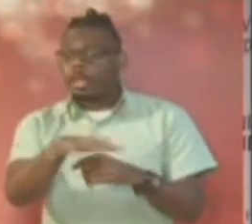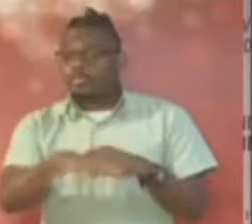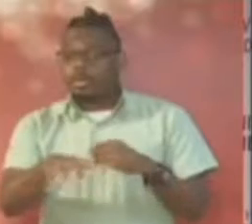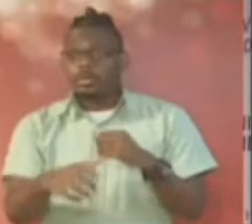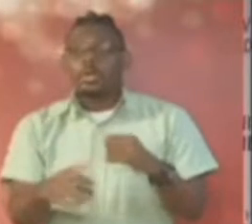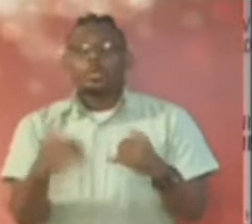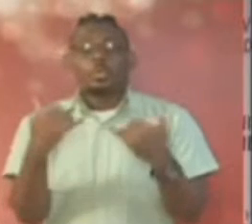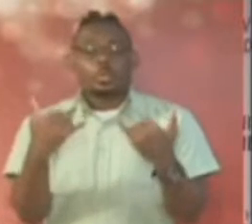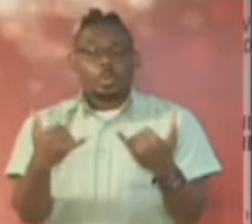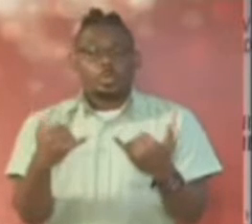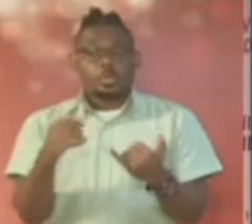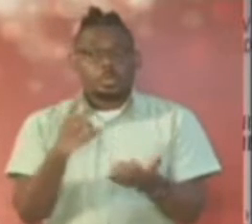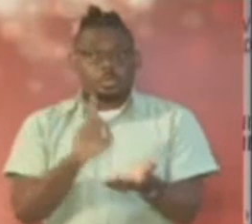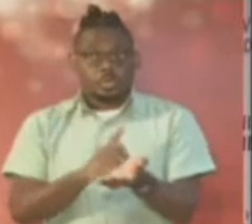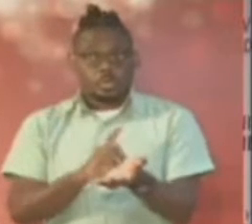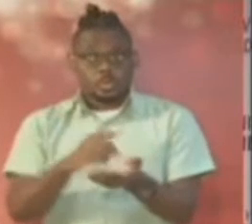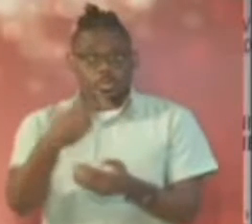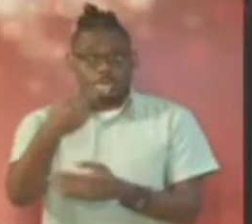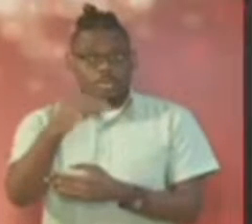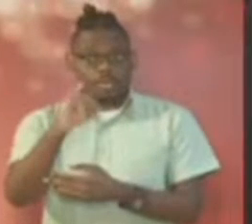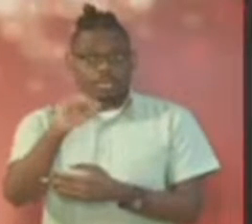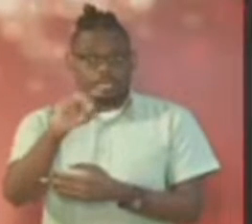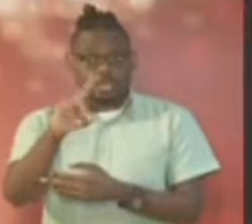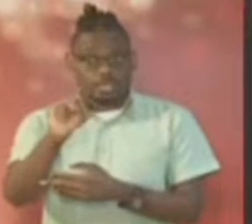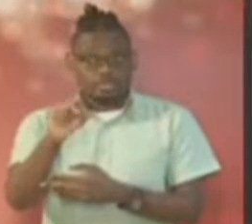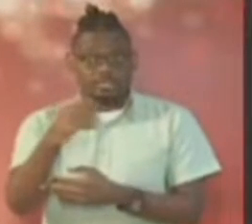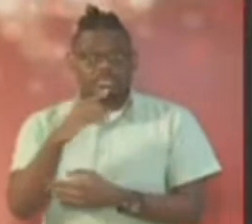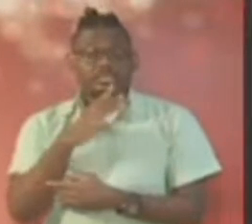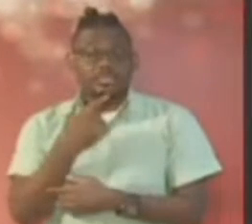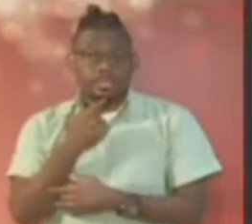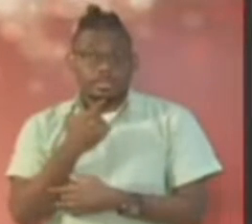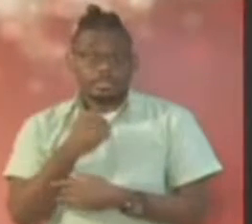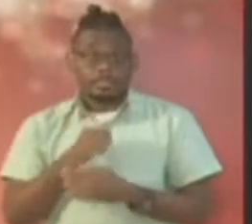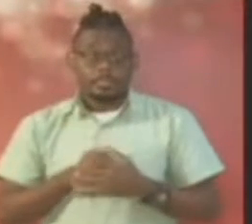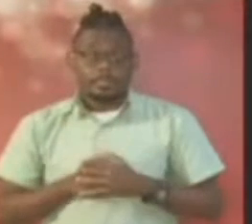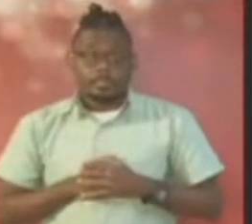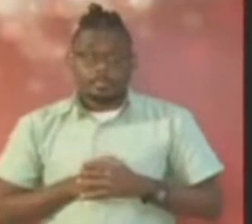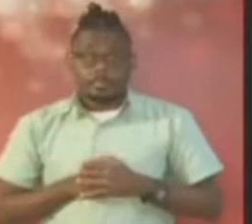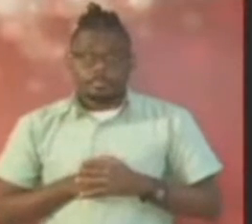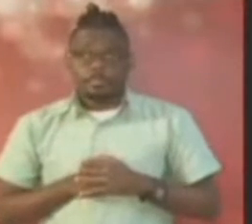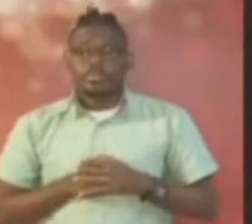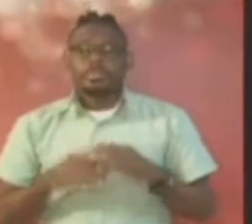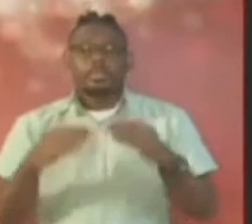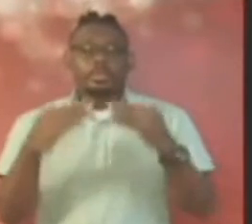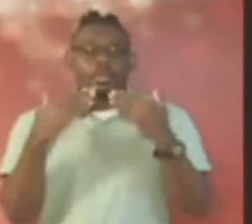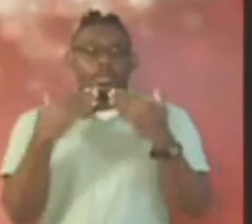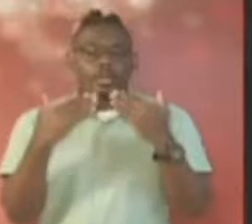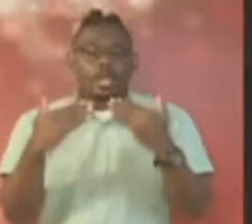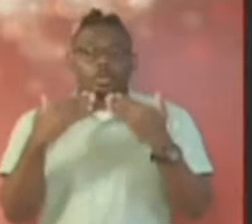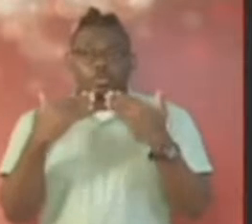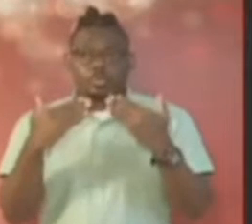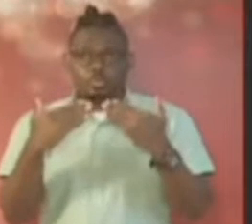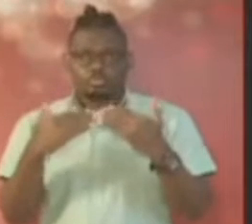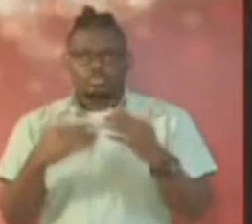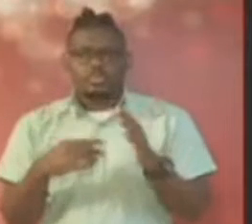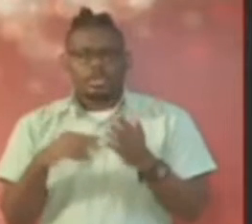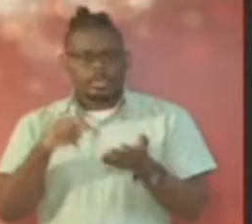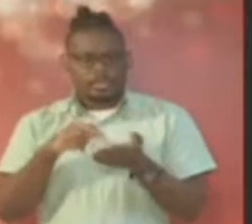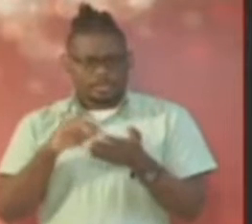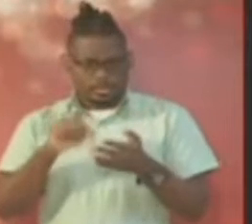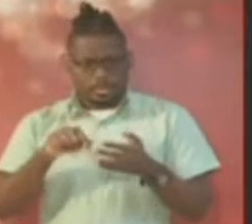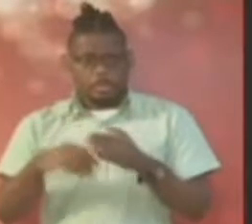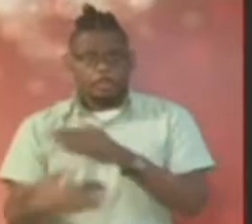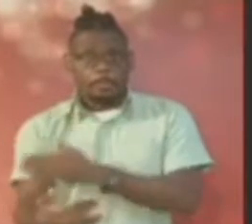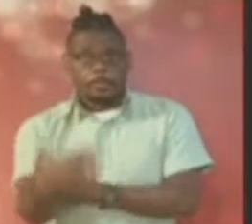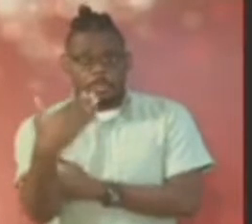then to Mr. Siram Singh. Thank you, Ms. Alcantara. This morning we're going to change the format a little bit